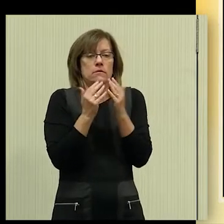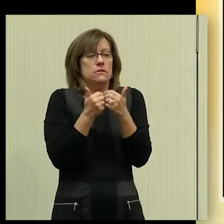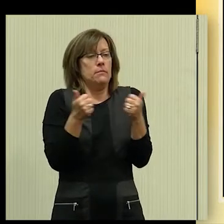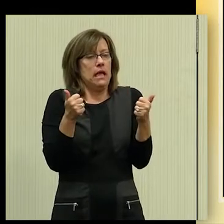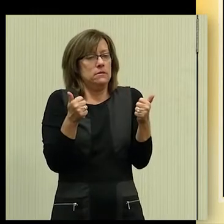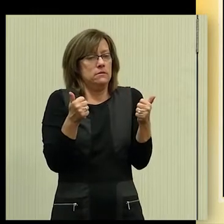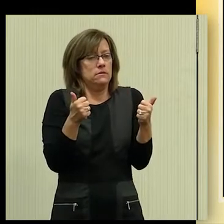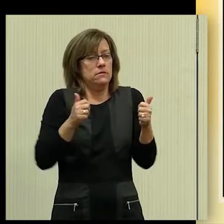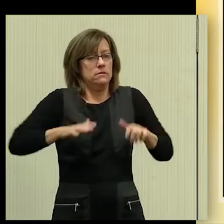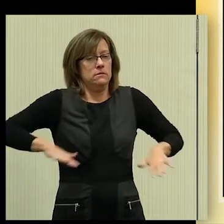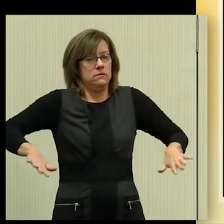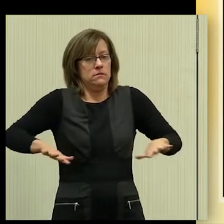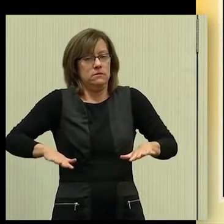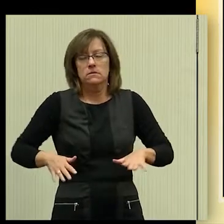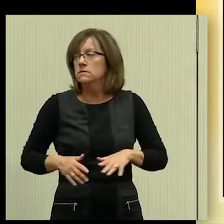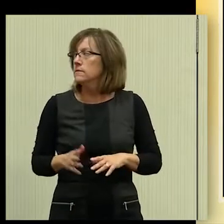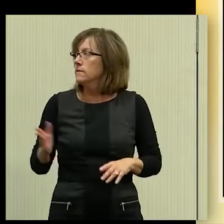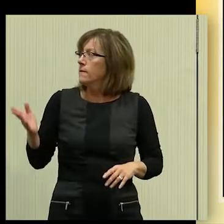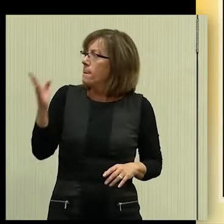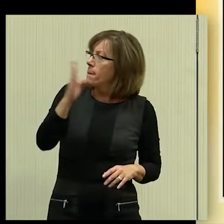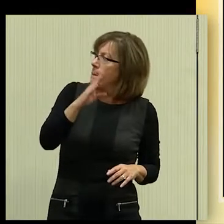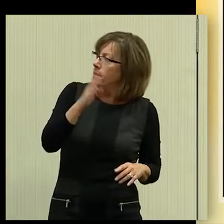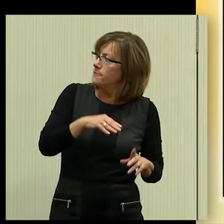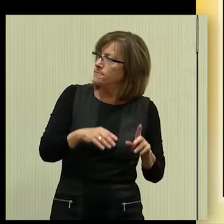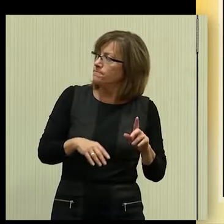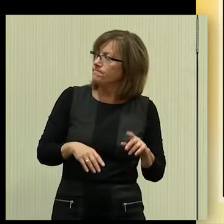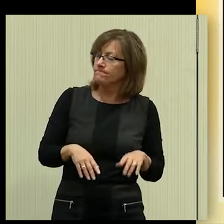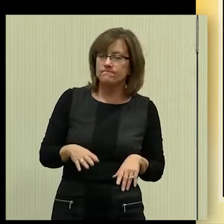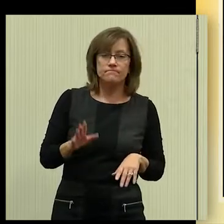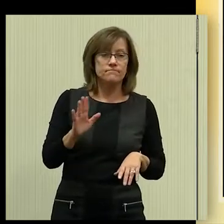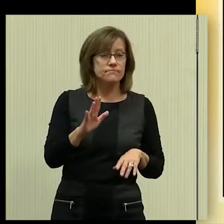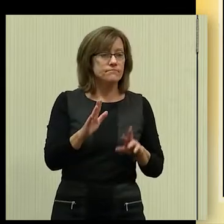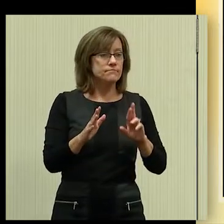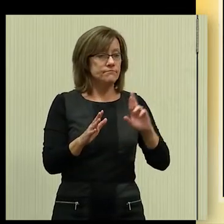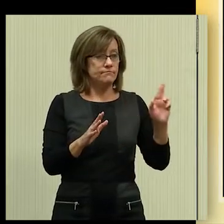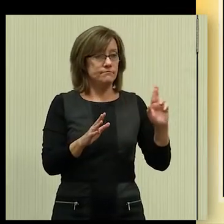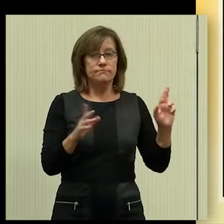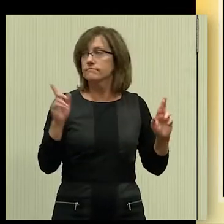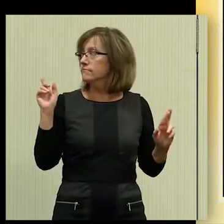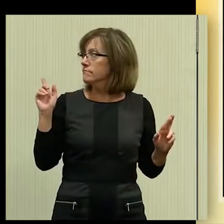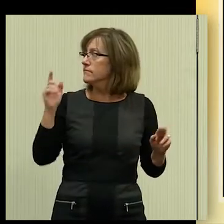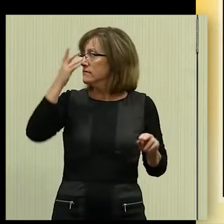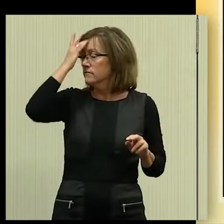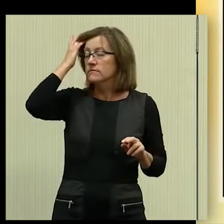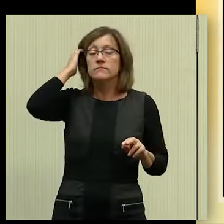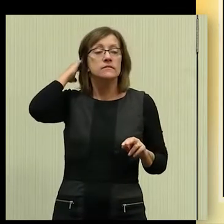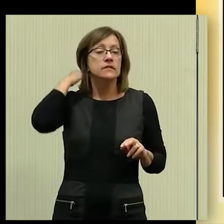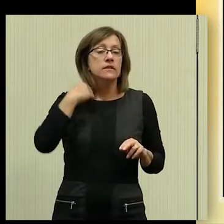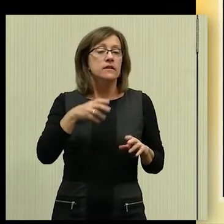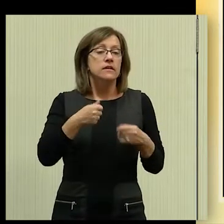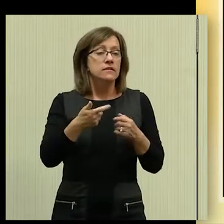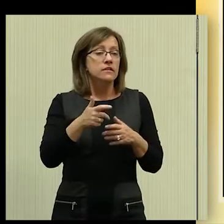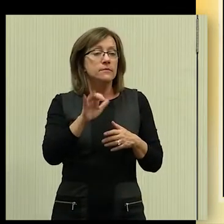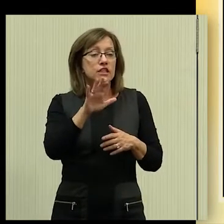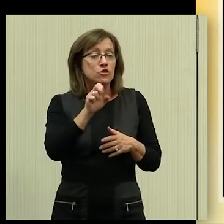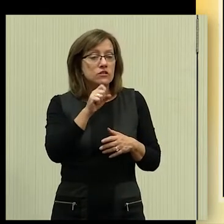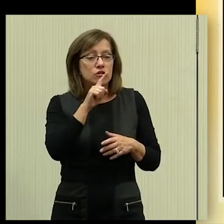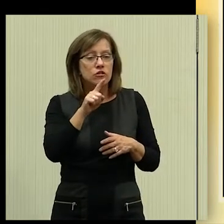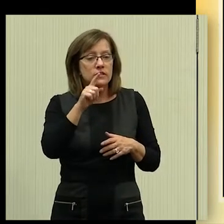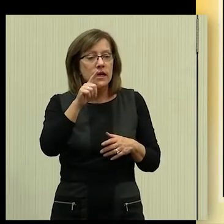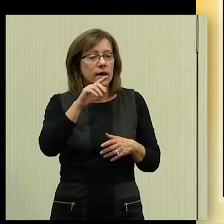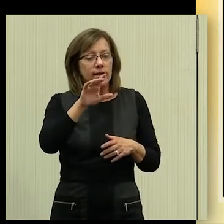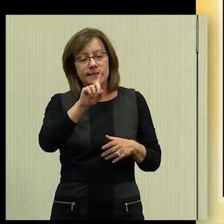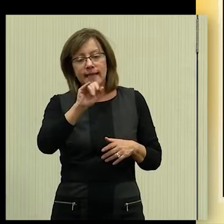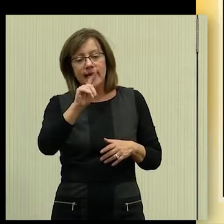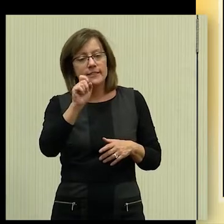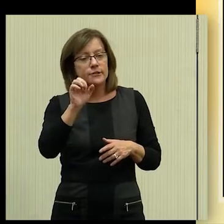space. The one on the left, or your right, gives them cues. There are some dinosaur feet right here of